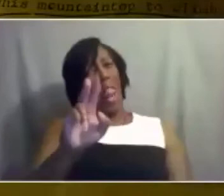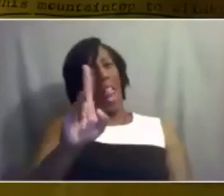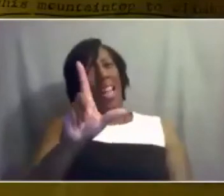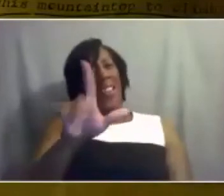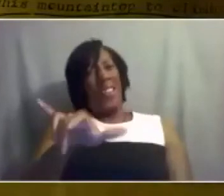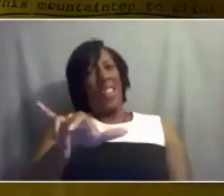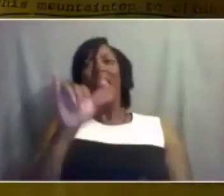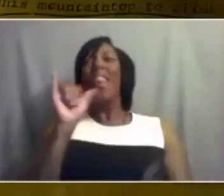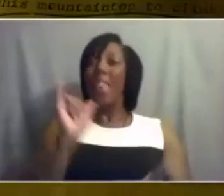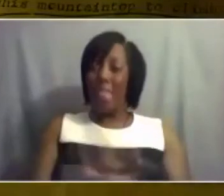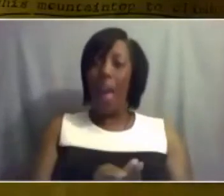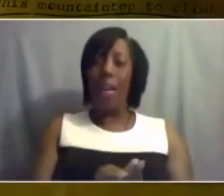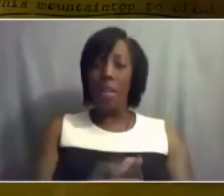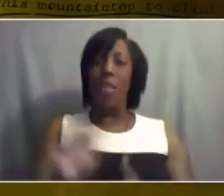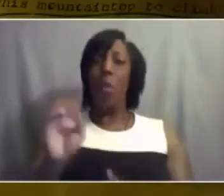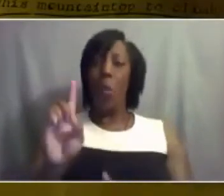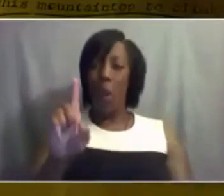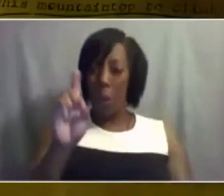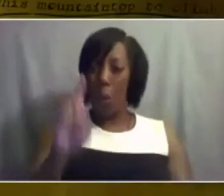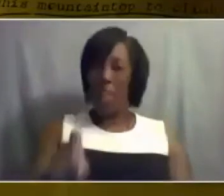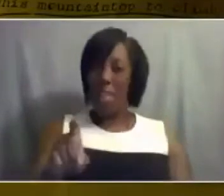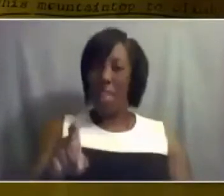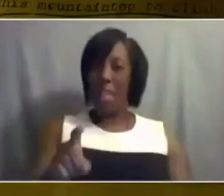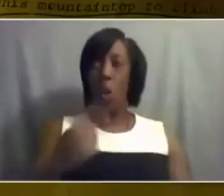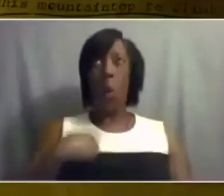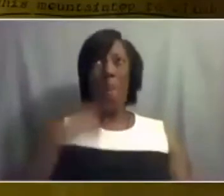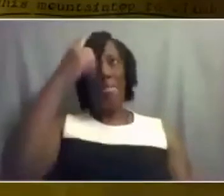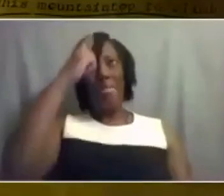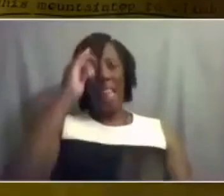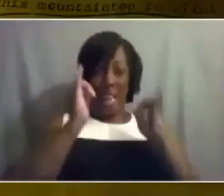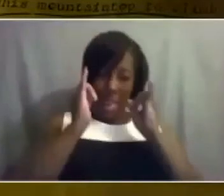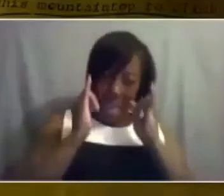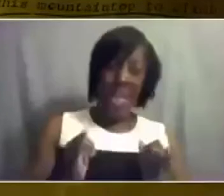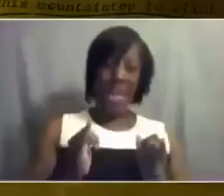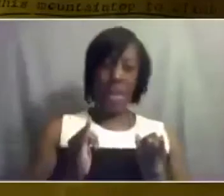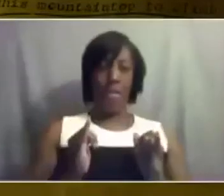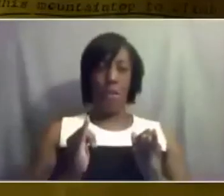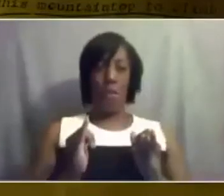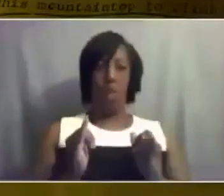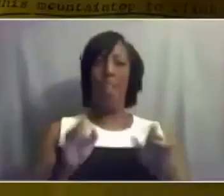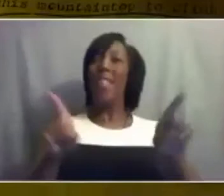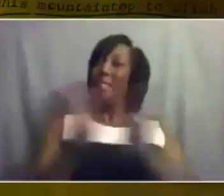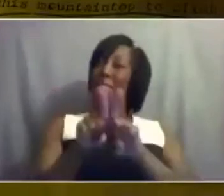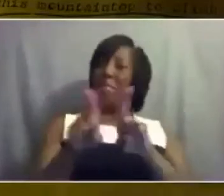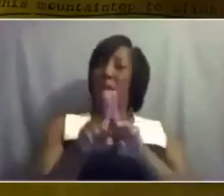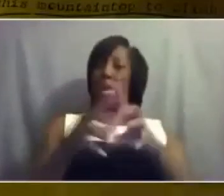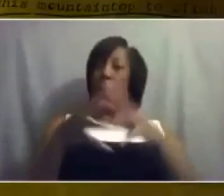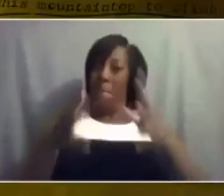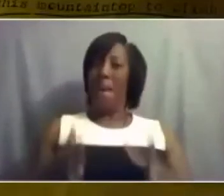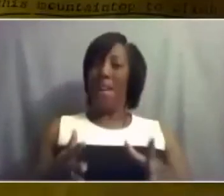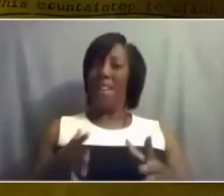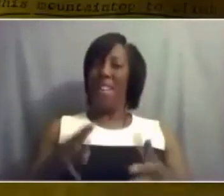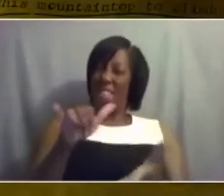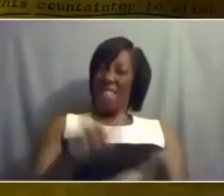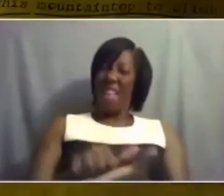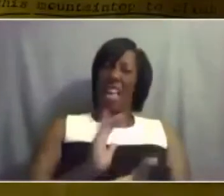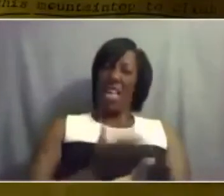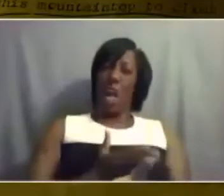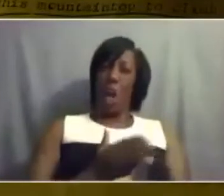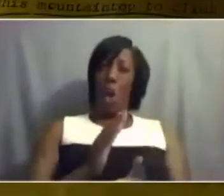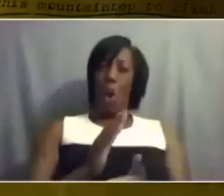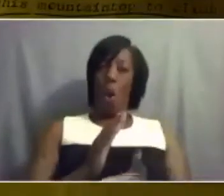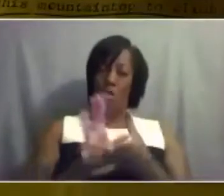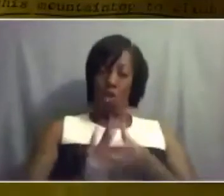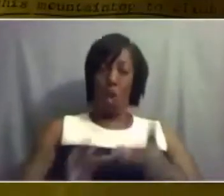where we've come in this individualistic way that American values have been articulated. So now how mm-hmm. do we